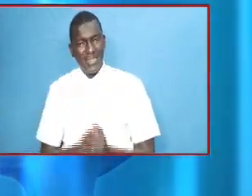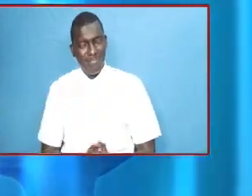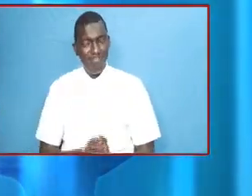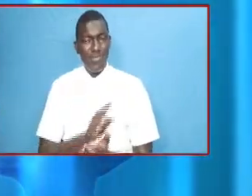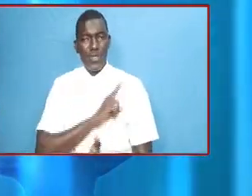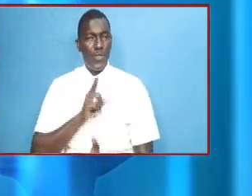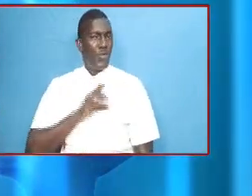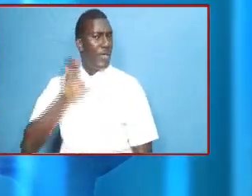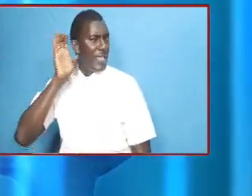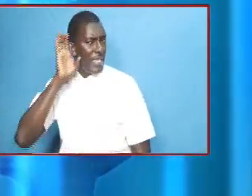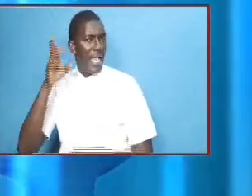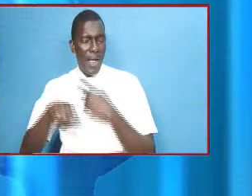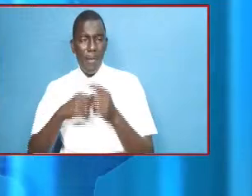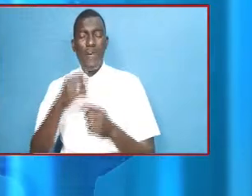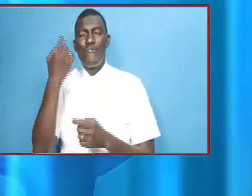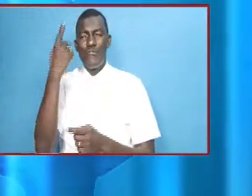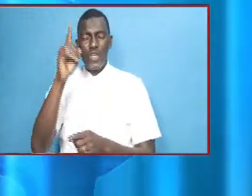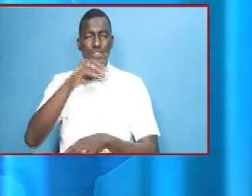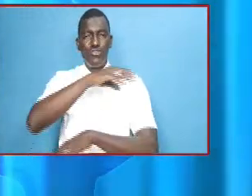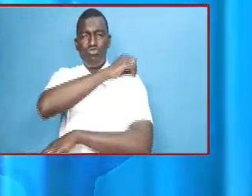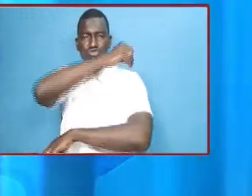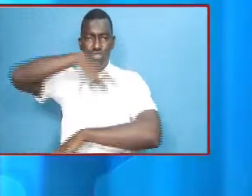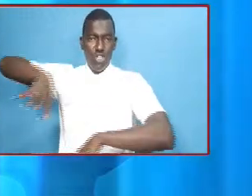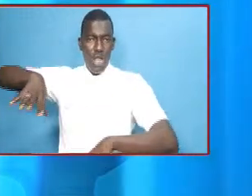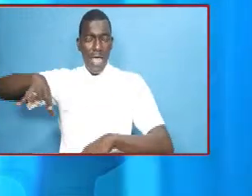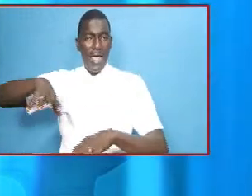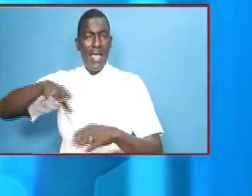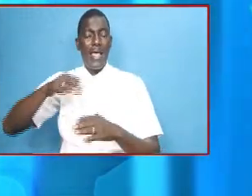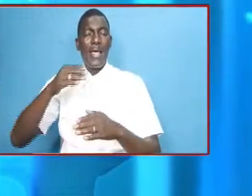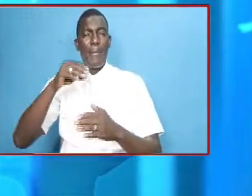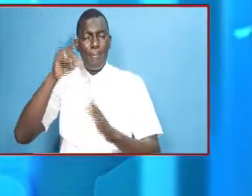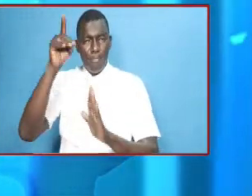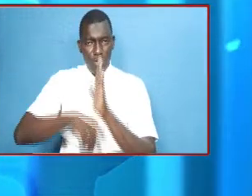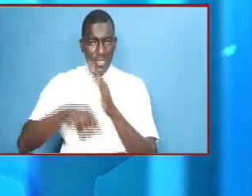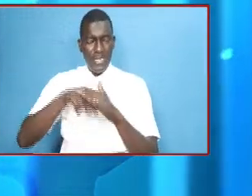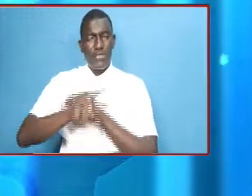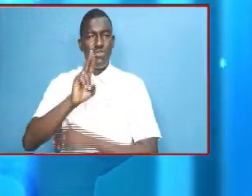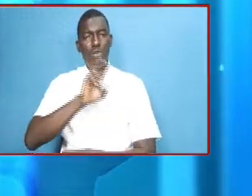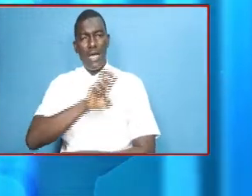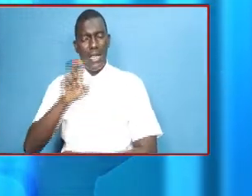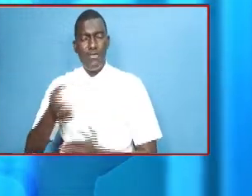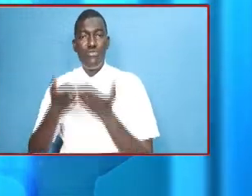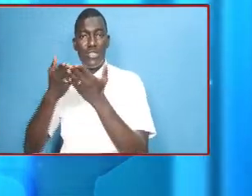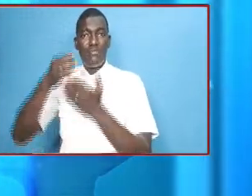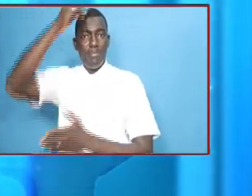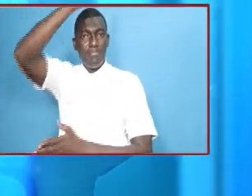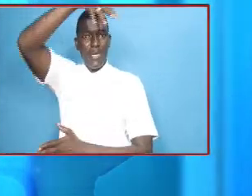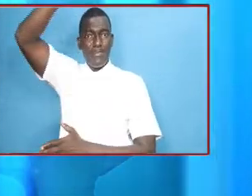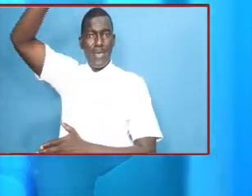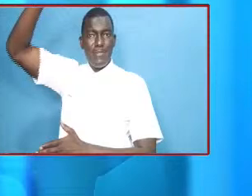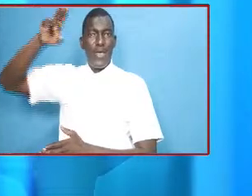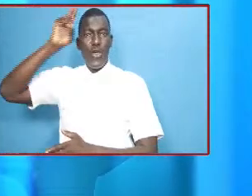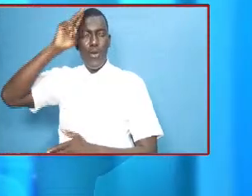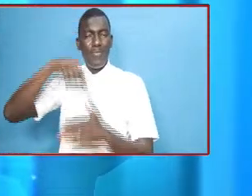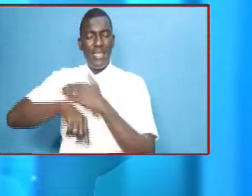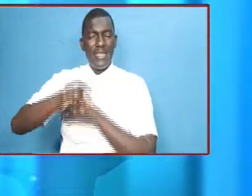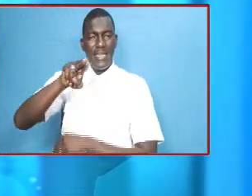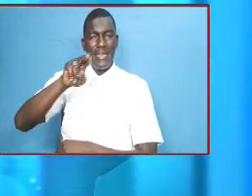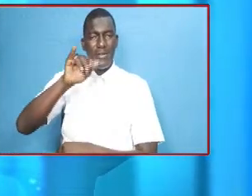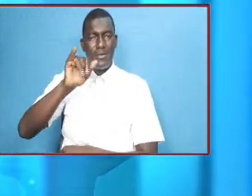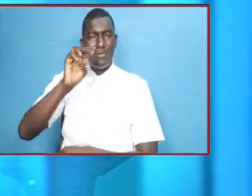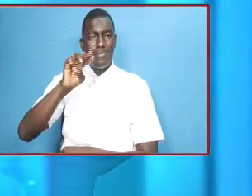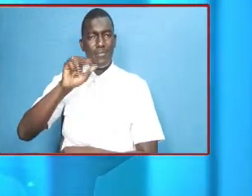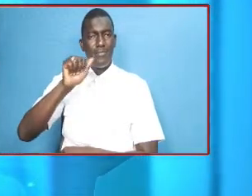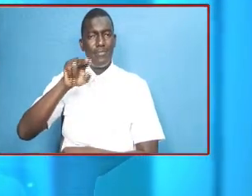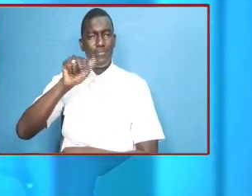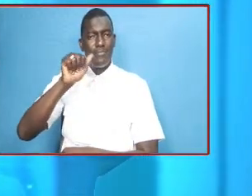hear about the first green solar mini-grid plant in URR to provide electricity to homes and businesses in Nyamanar village